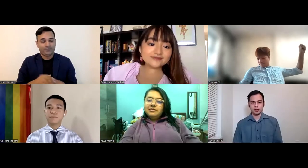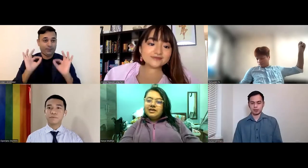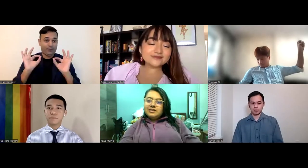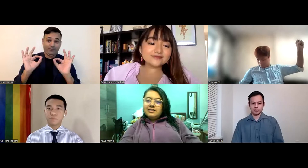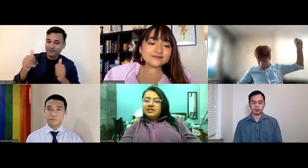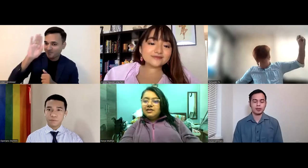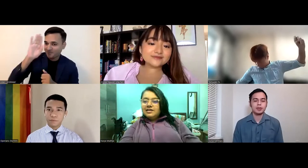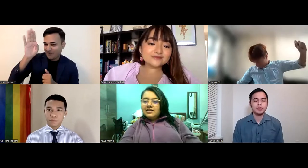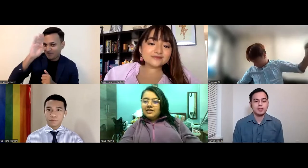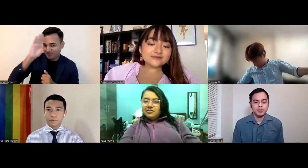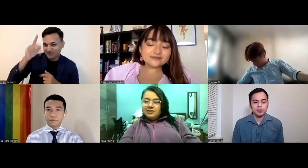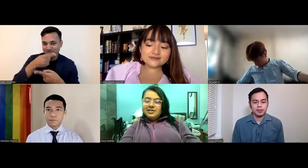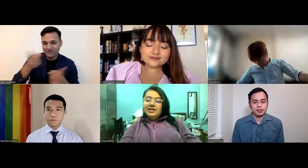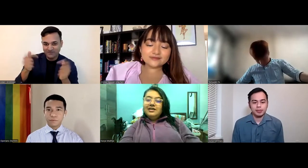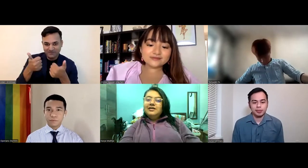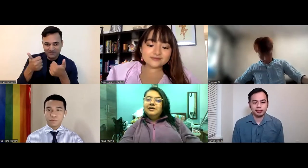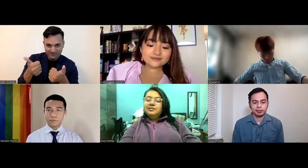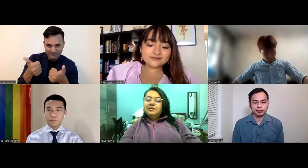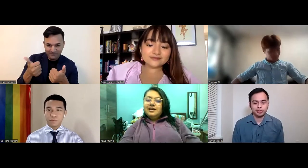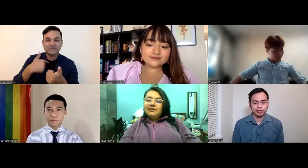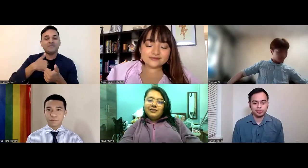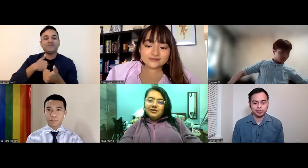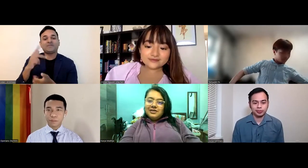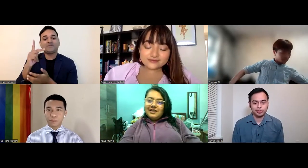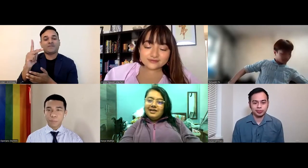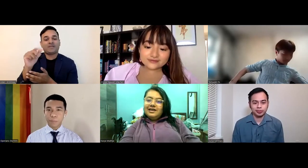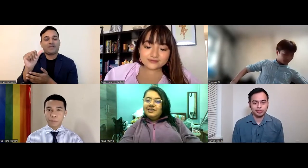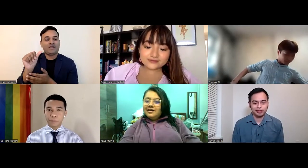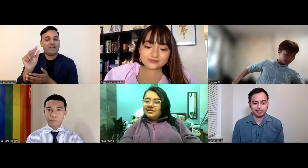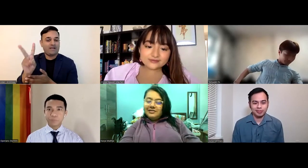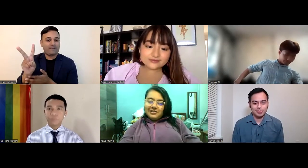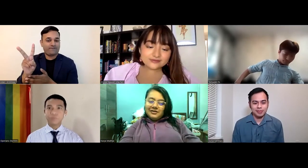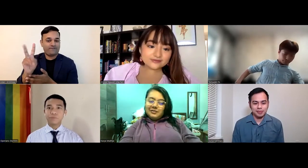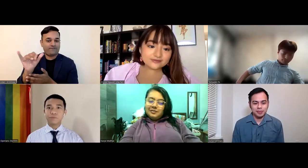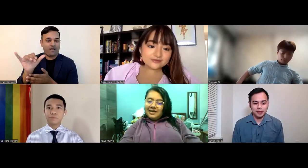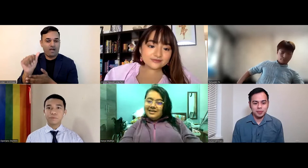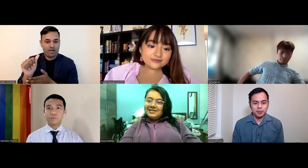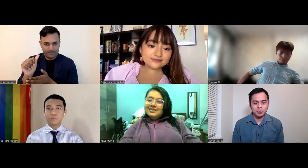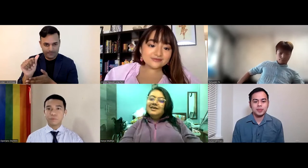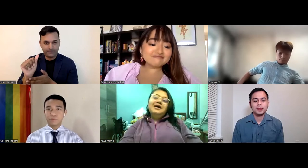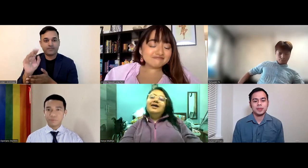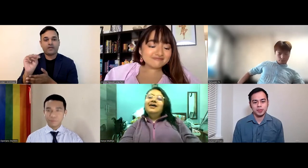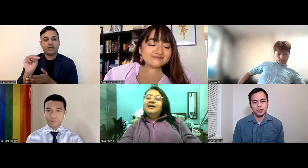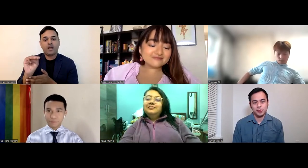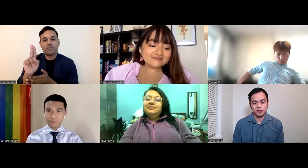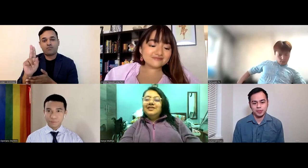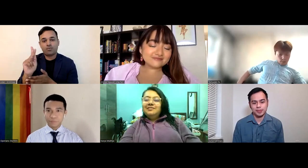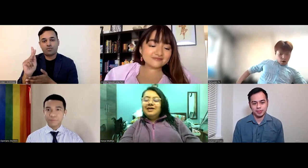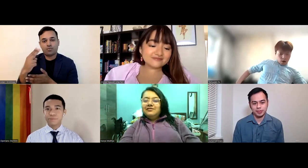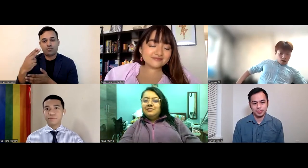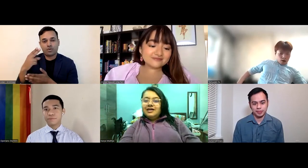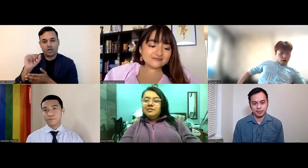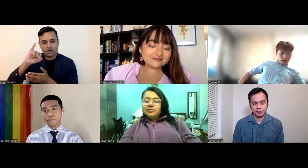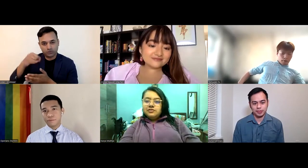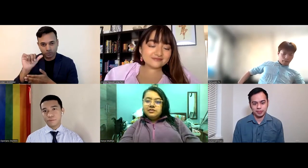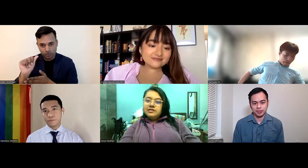my master's in applied psychology, but unfortunately, I cannot read your minds. Apart